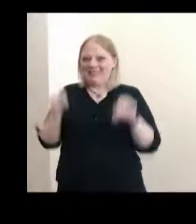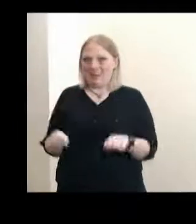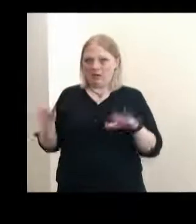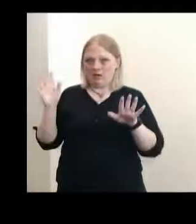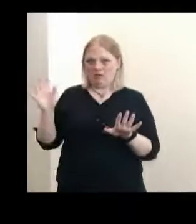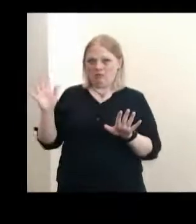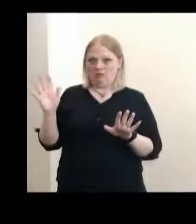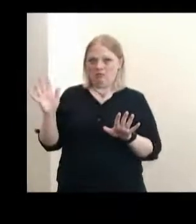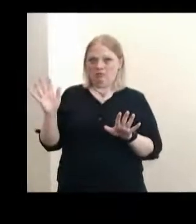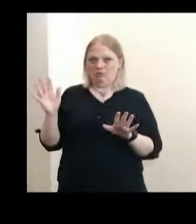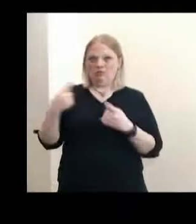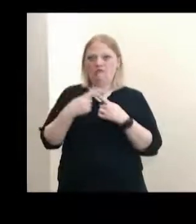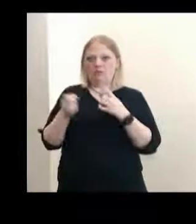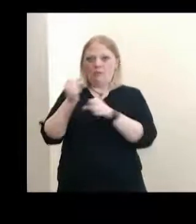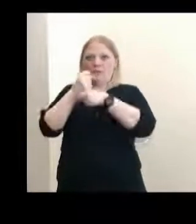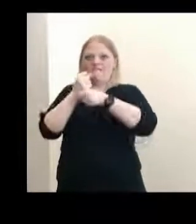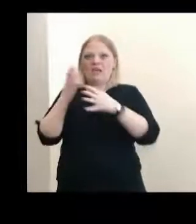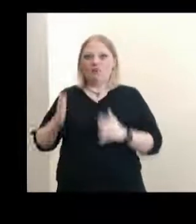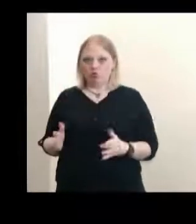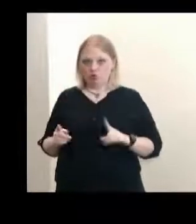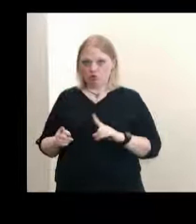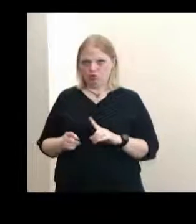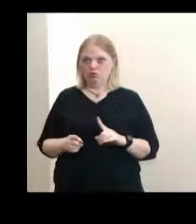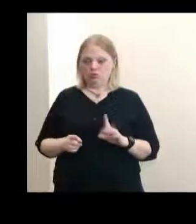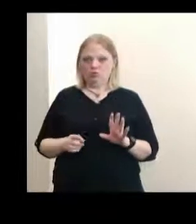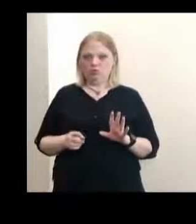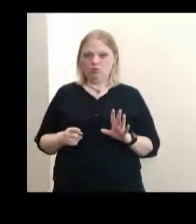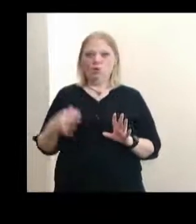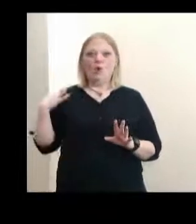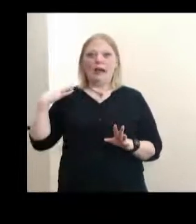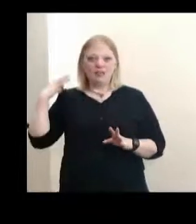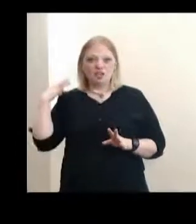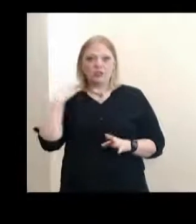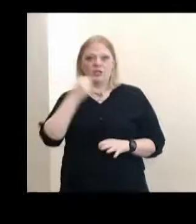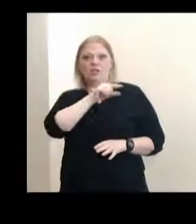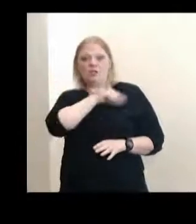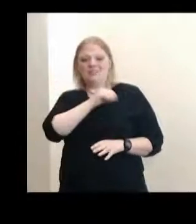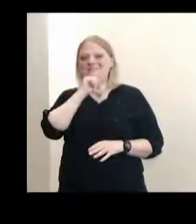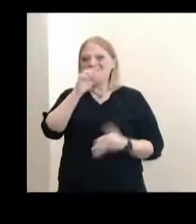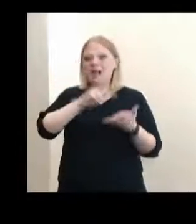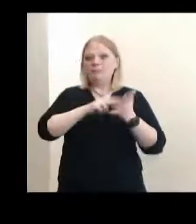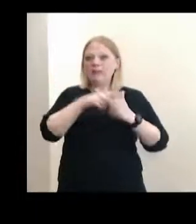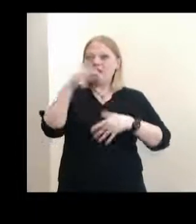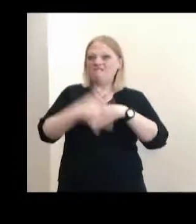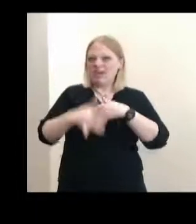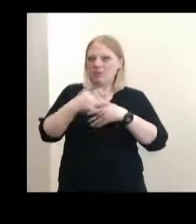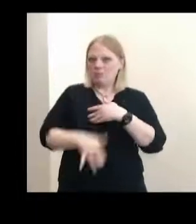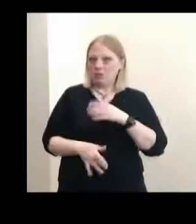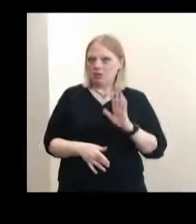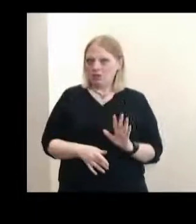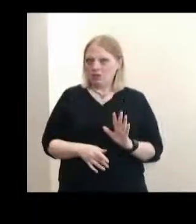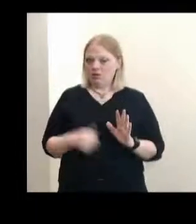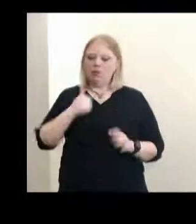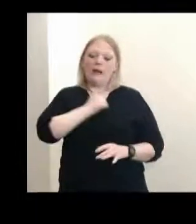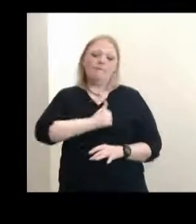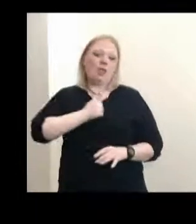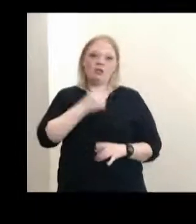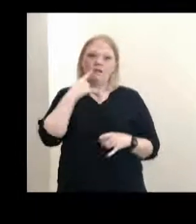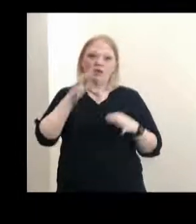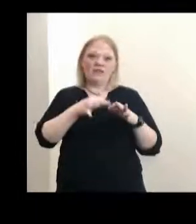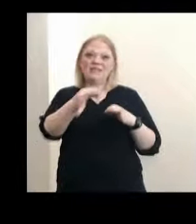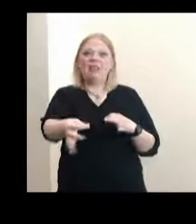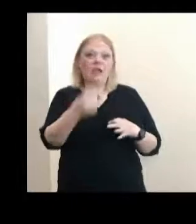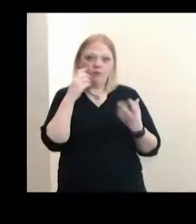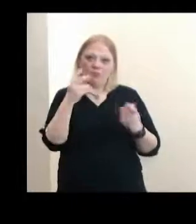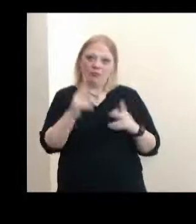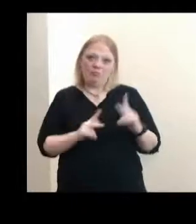is provided by the manufacturers. So eligibility does not mean availability, and I do apologize for the delay for a lot